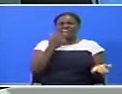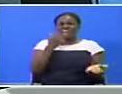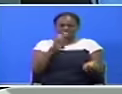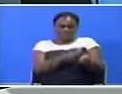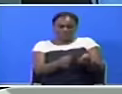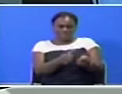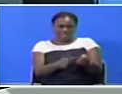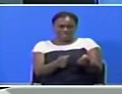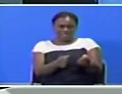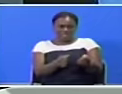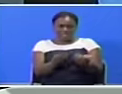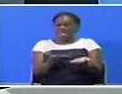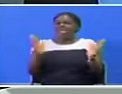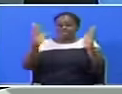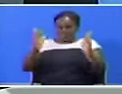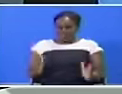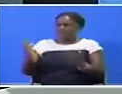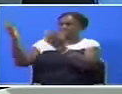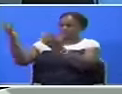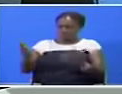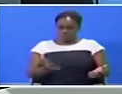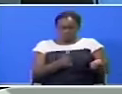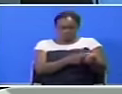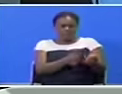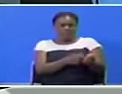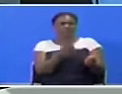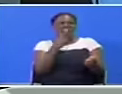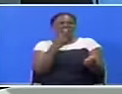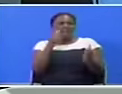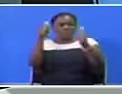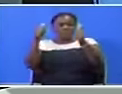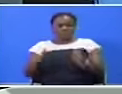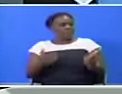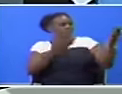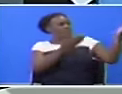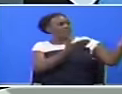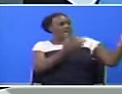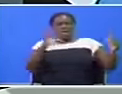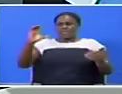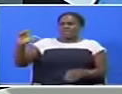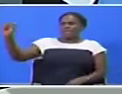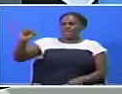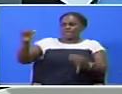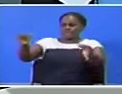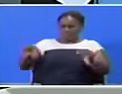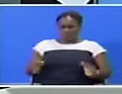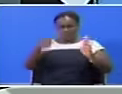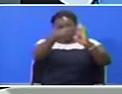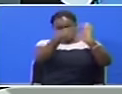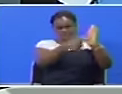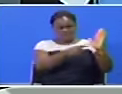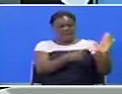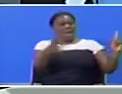consumption. Yes. Any person was allowed to import white maize. And in this Gazette notice, Rotich gave the conditions for people to